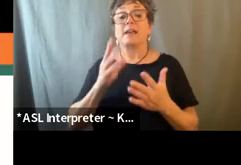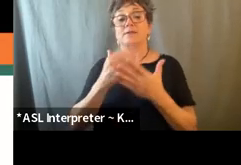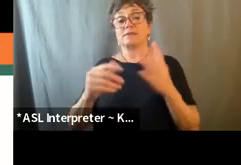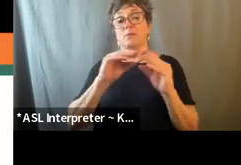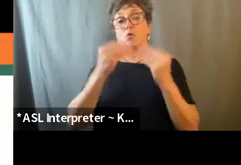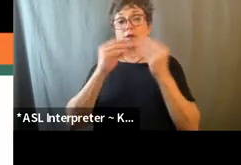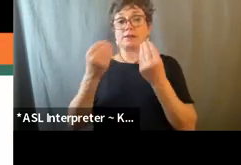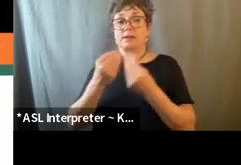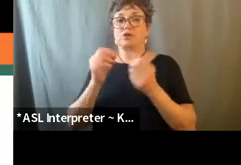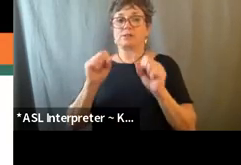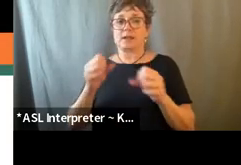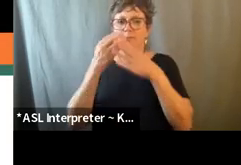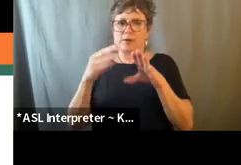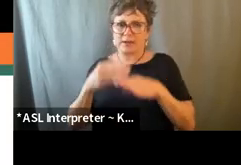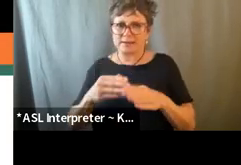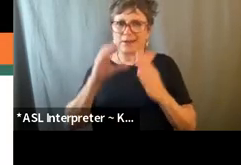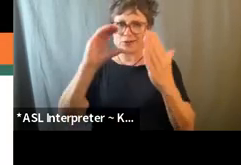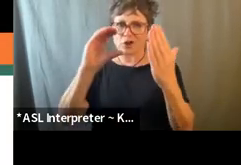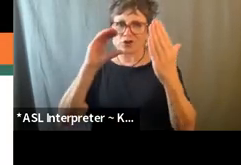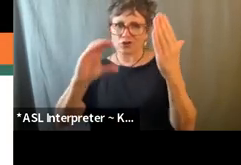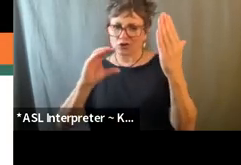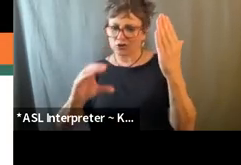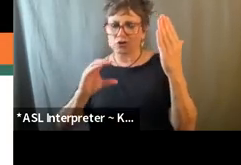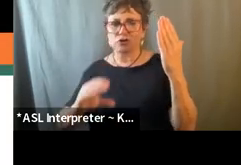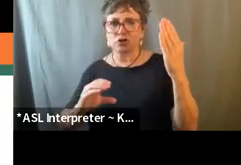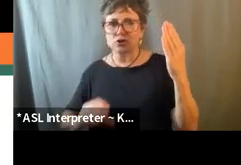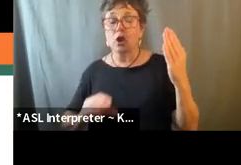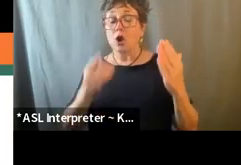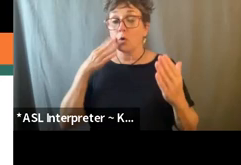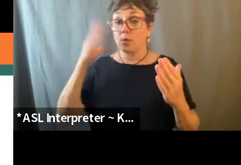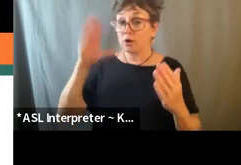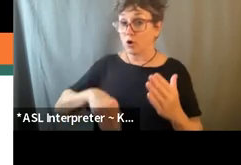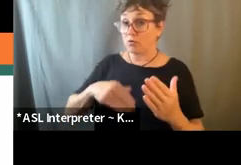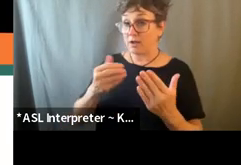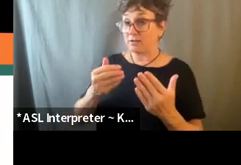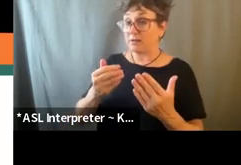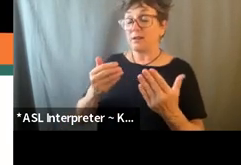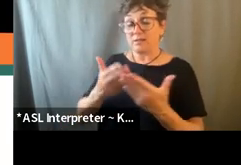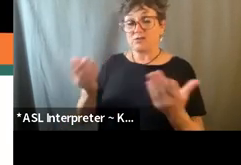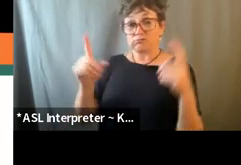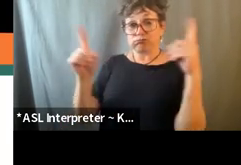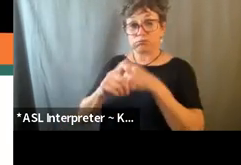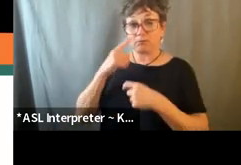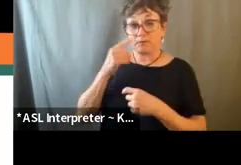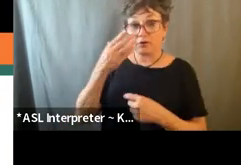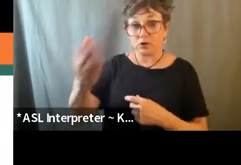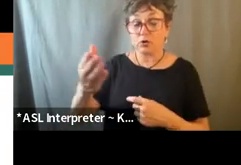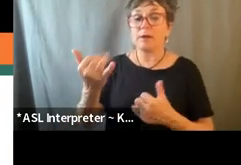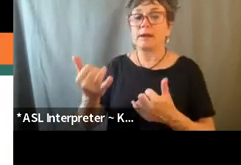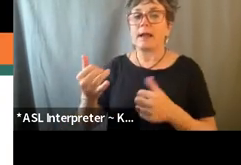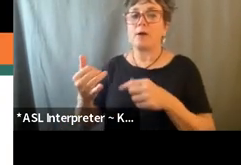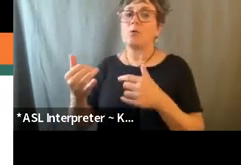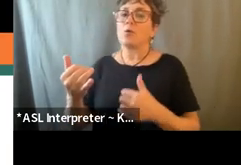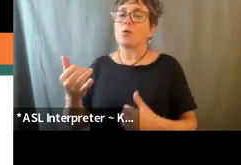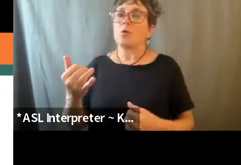for us and say, we know that things can be very complicated for you, but let's take a step back and really, know